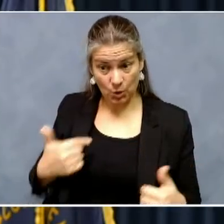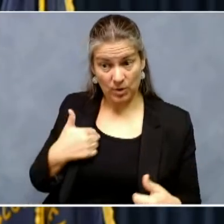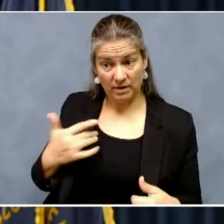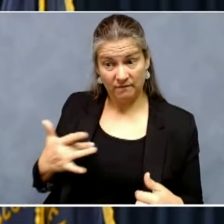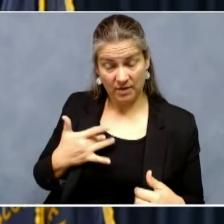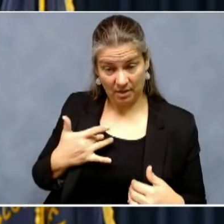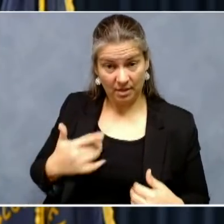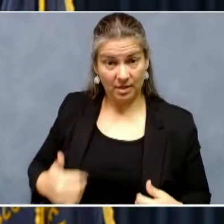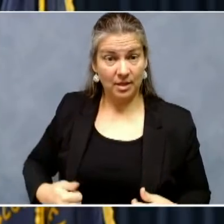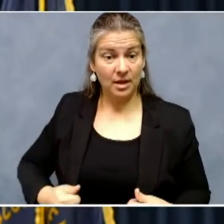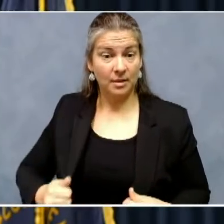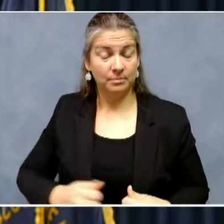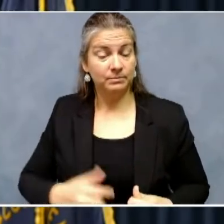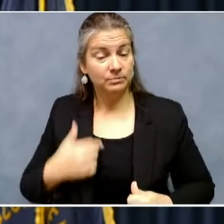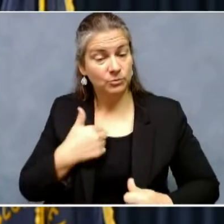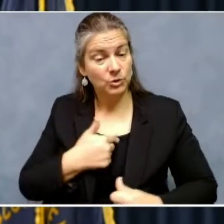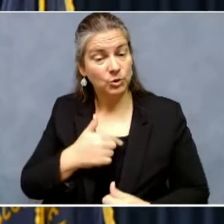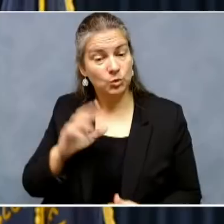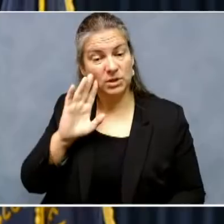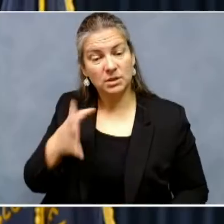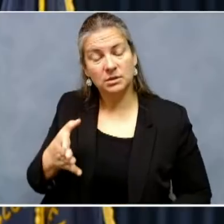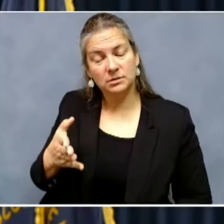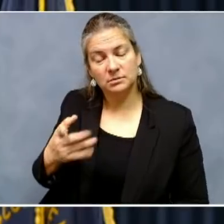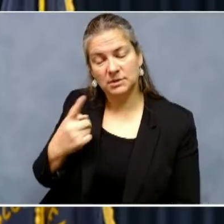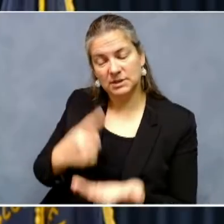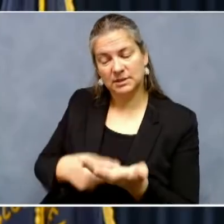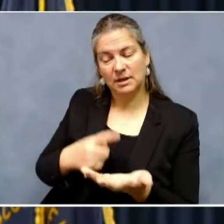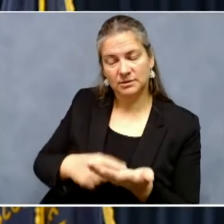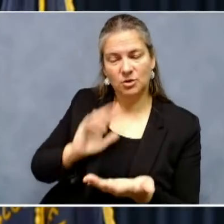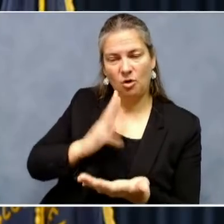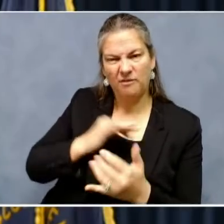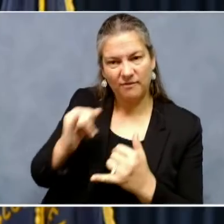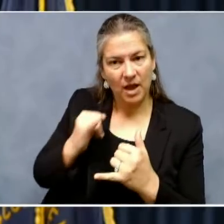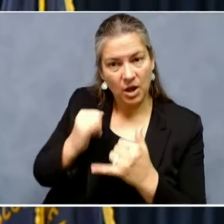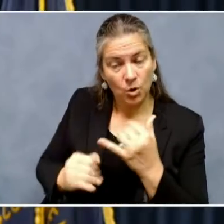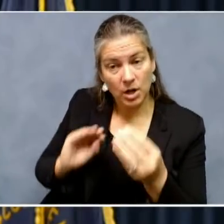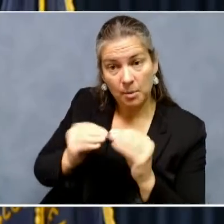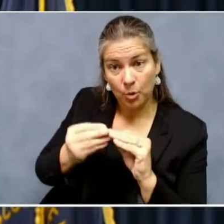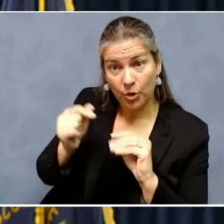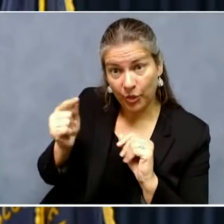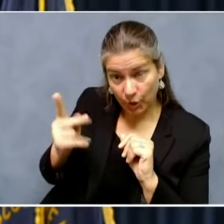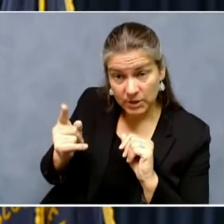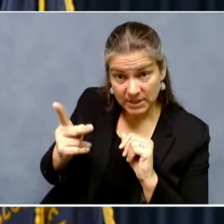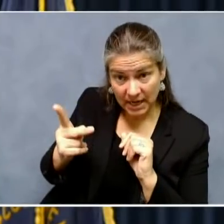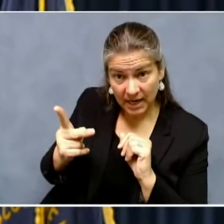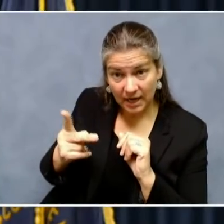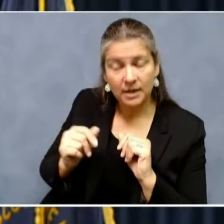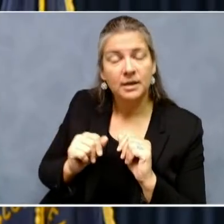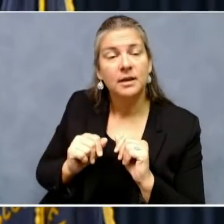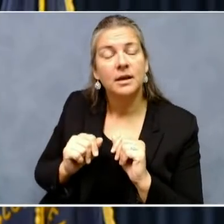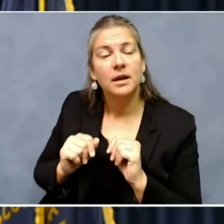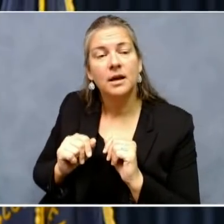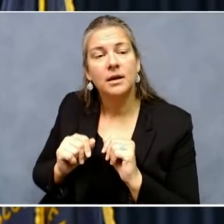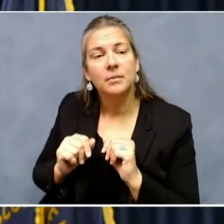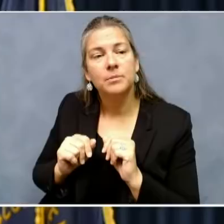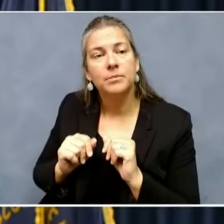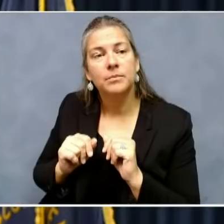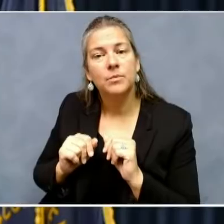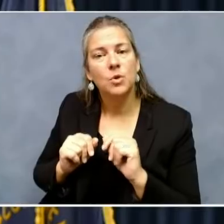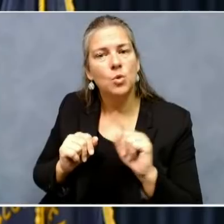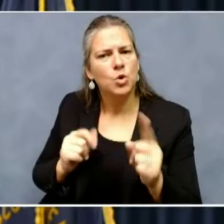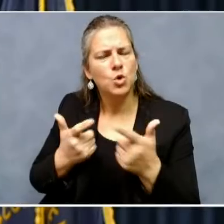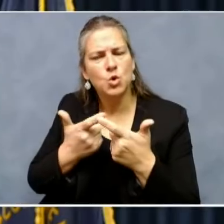again, we'll be able to go over final numbers on Thursday, is that one of the major